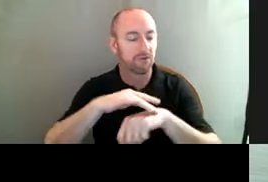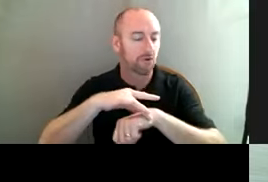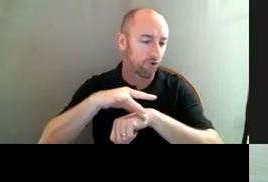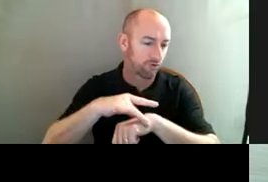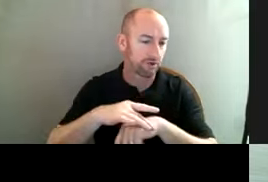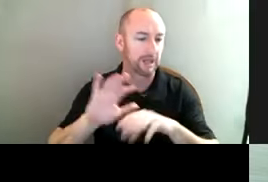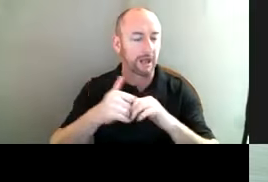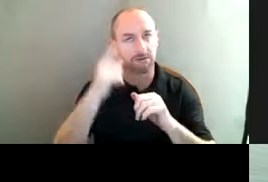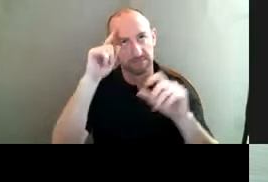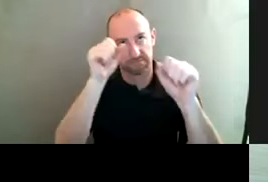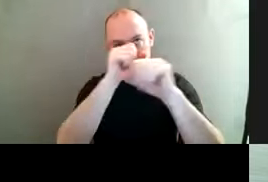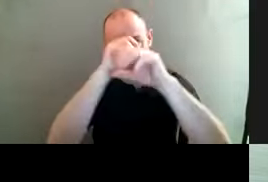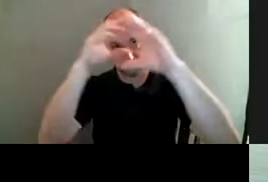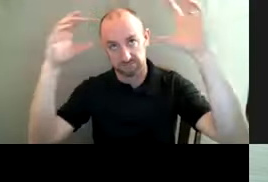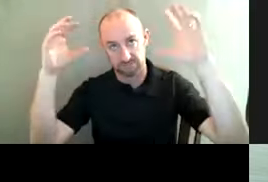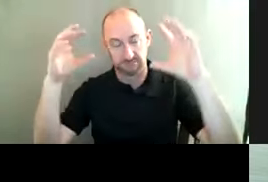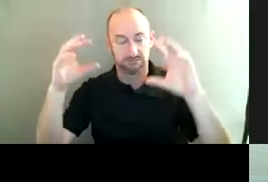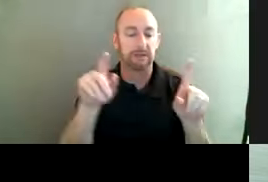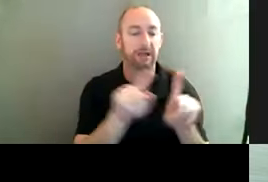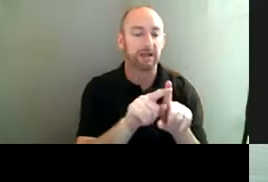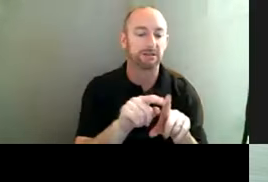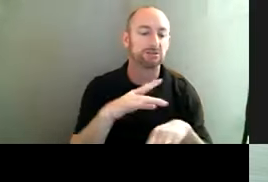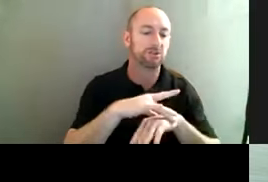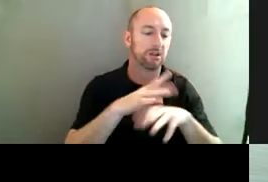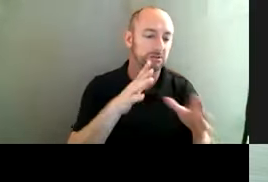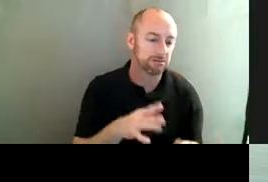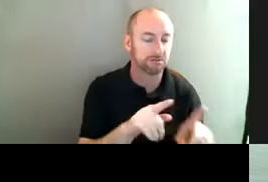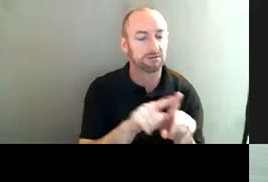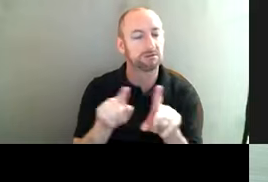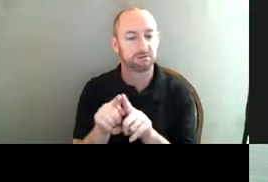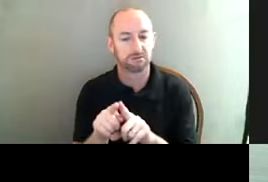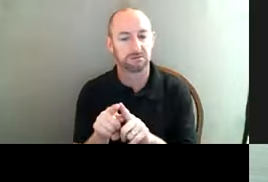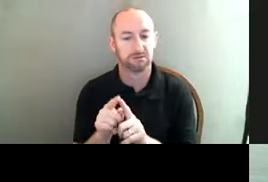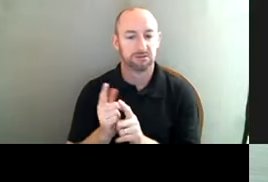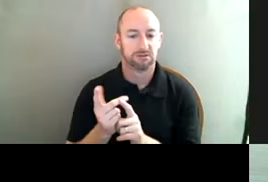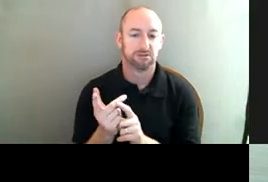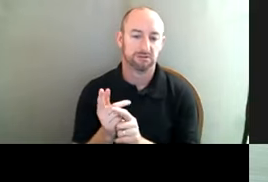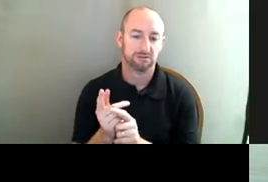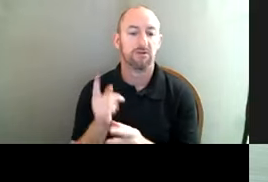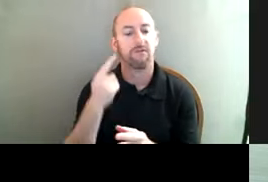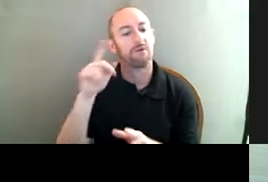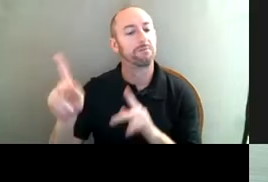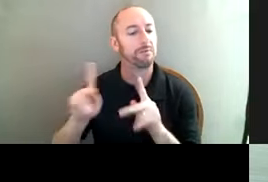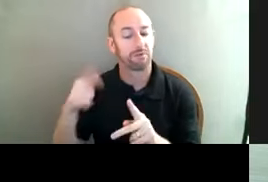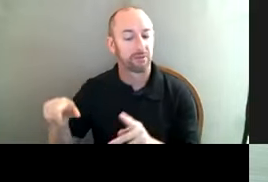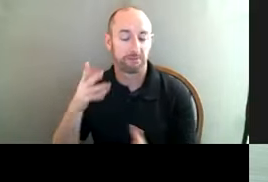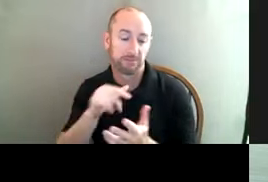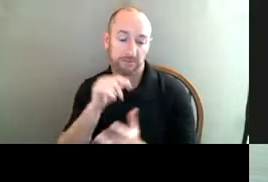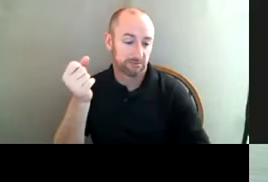as geologists do this for a living, but also as to people who might not understand